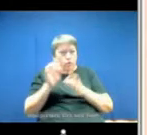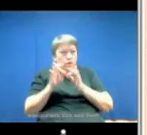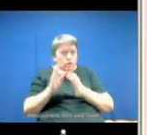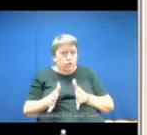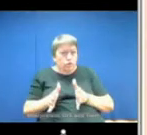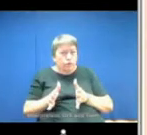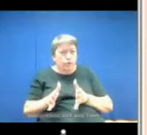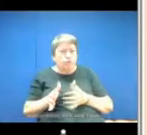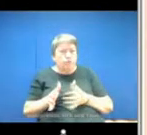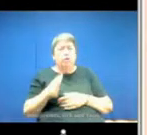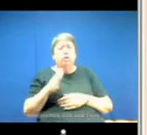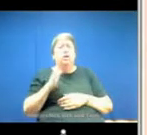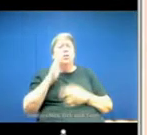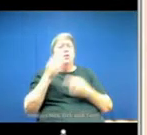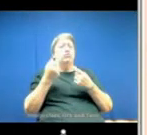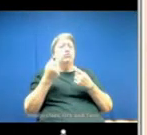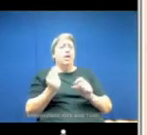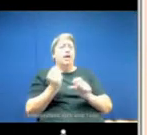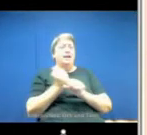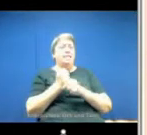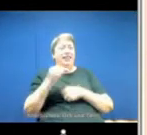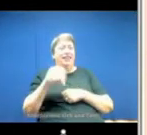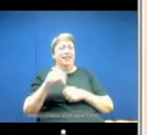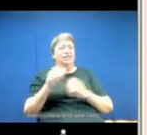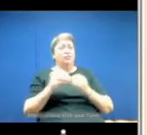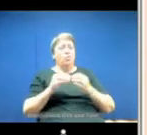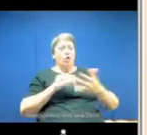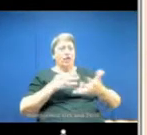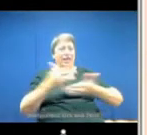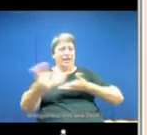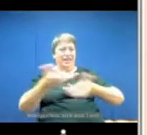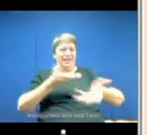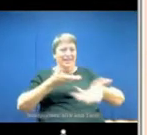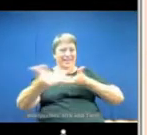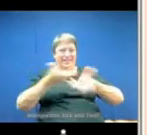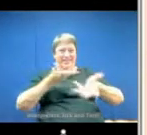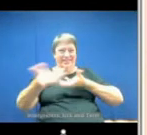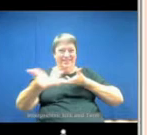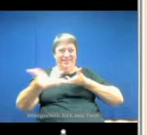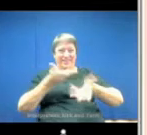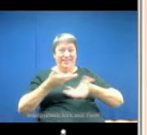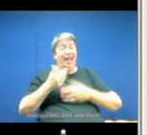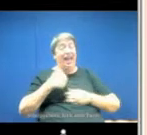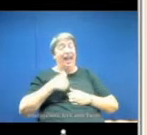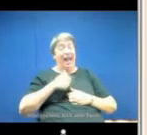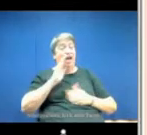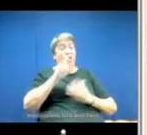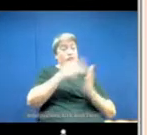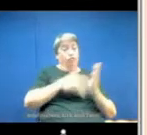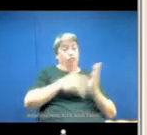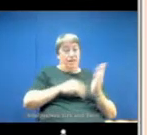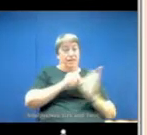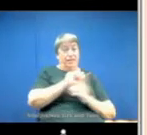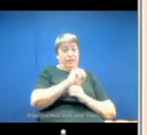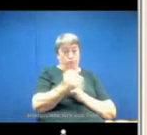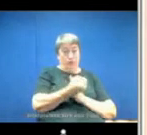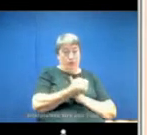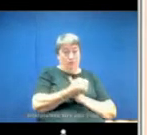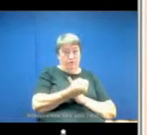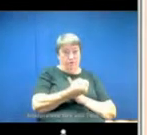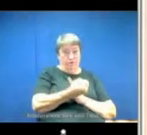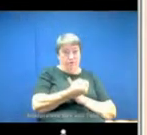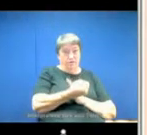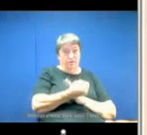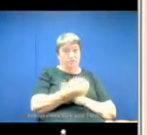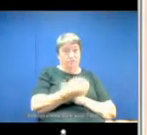and try to make this just a tad bit more interactive. I'm going to read the scenario, and I'll read it